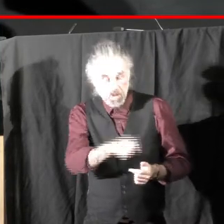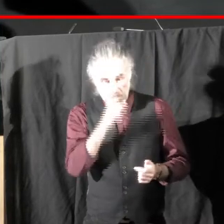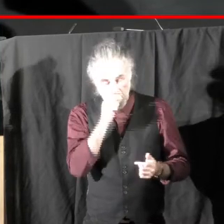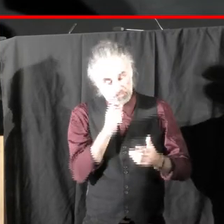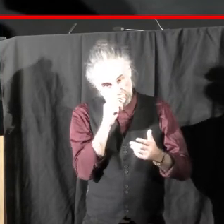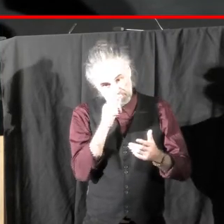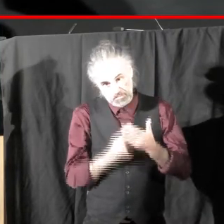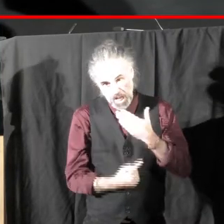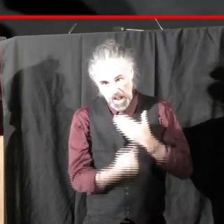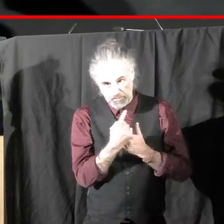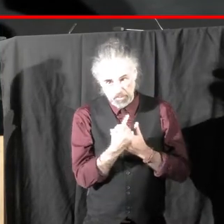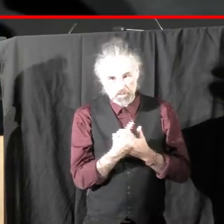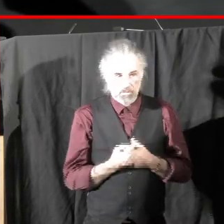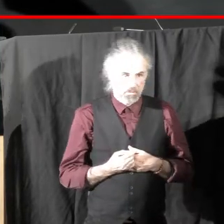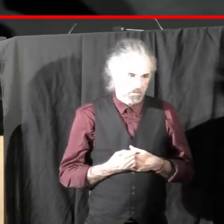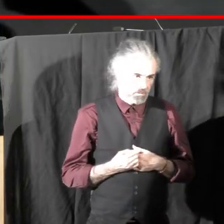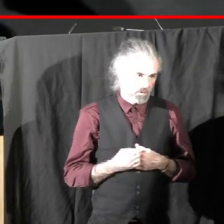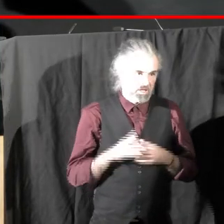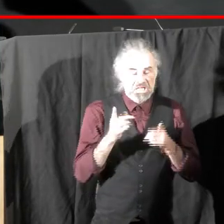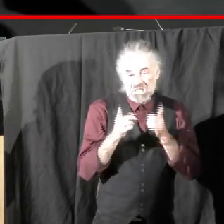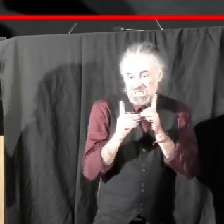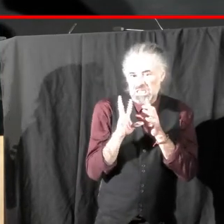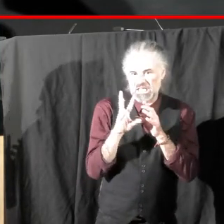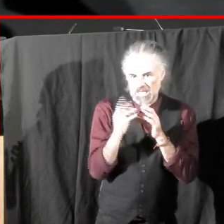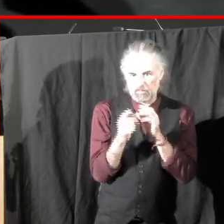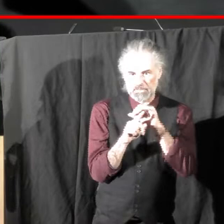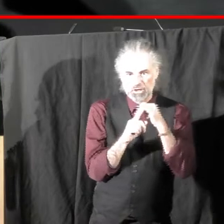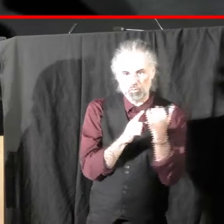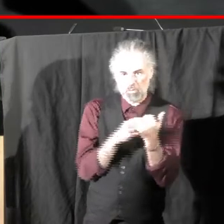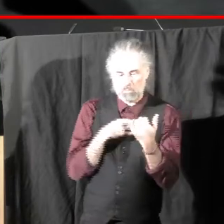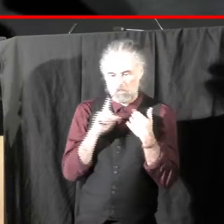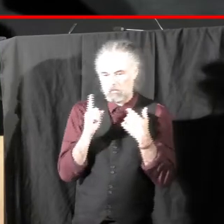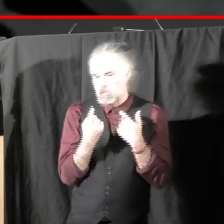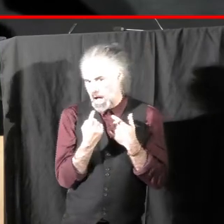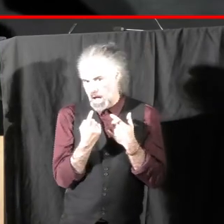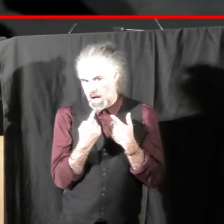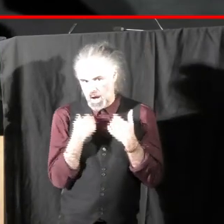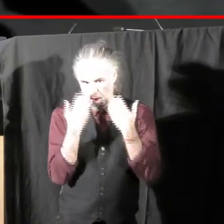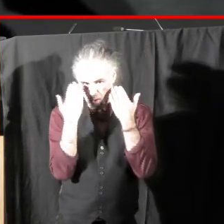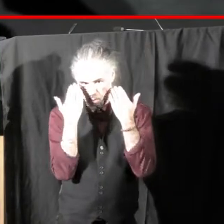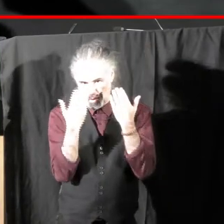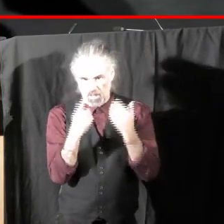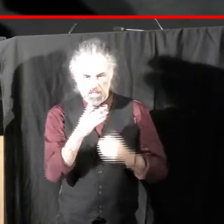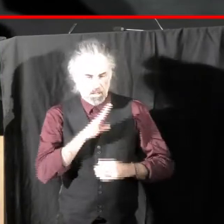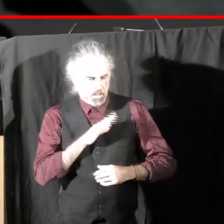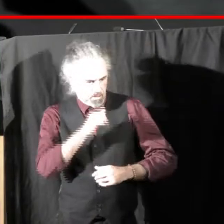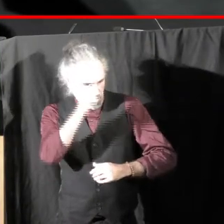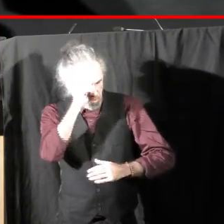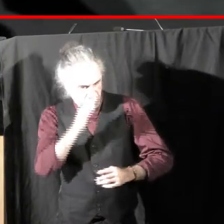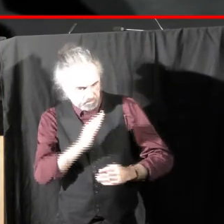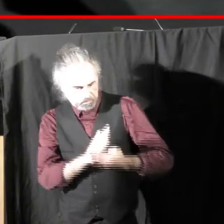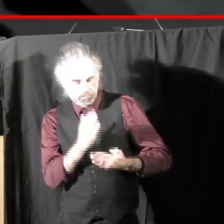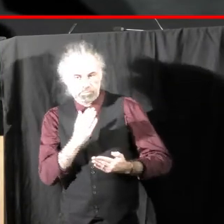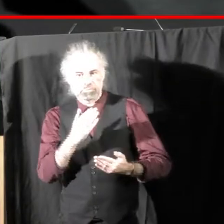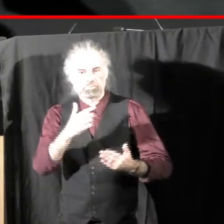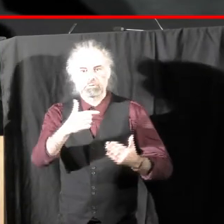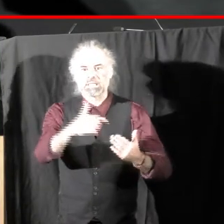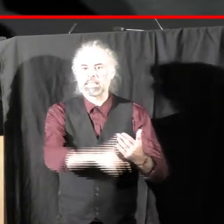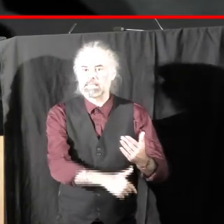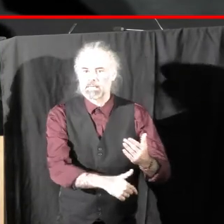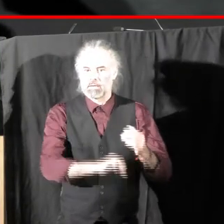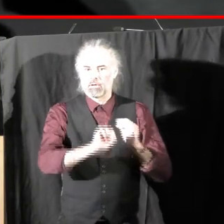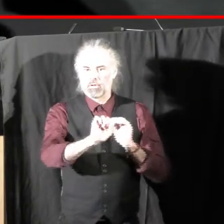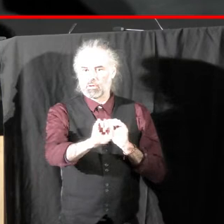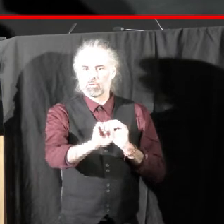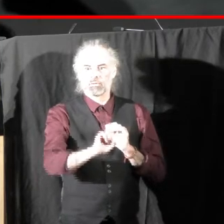happen in some circumstances, and we don't know, you need to know the very precise details of